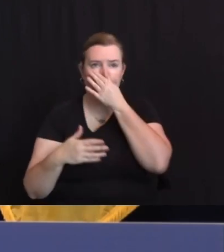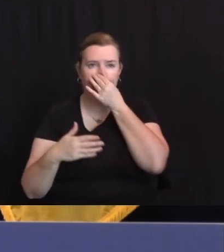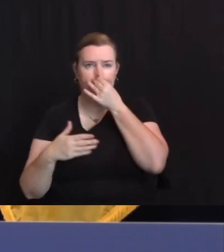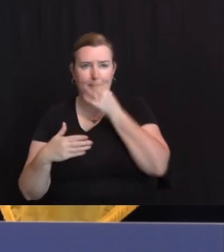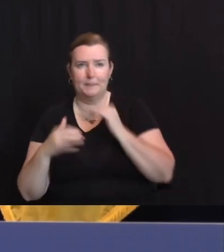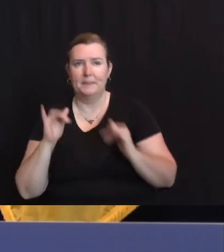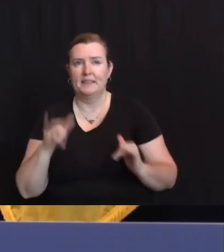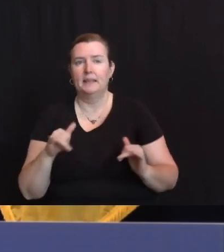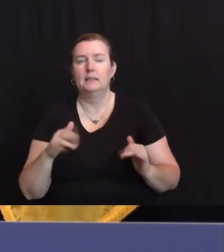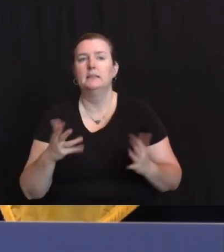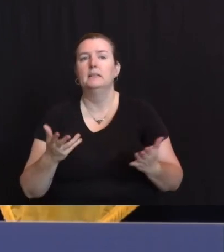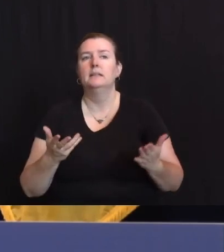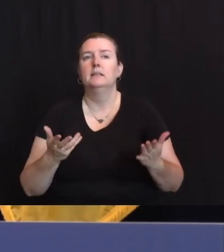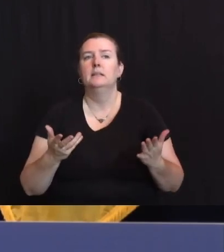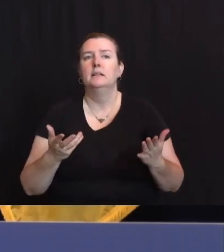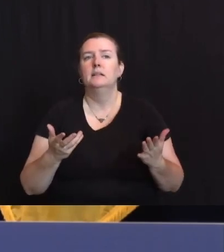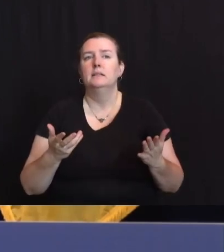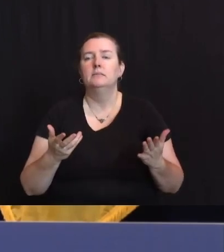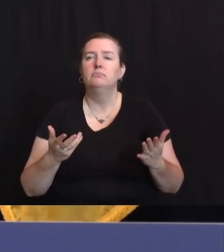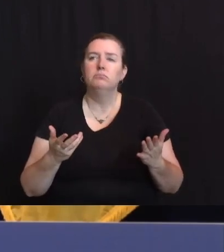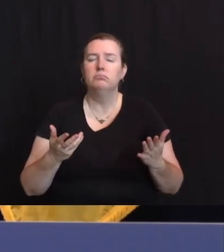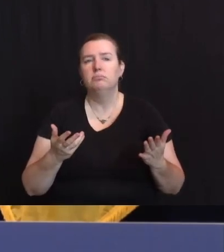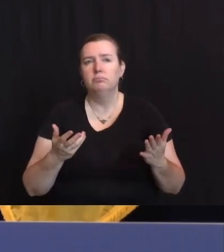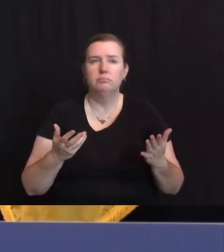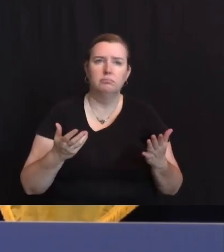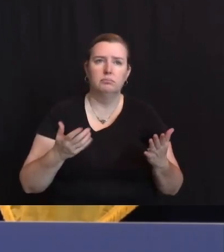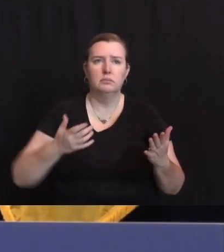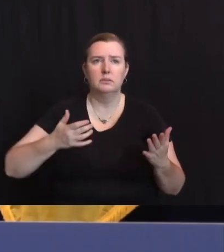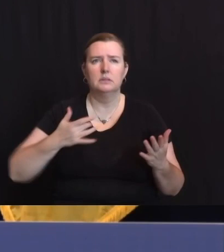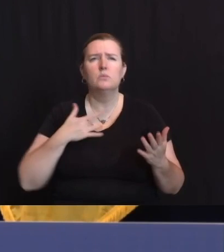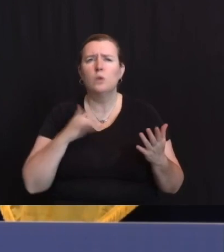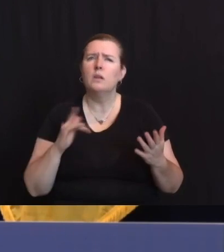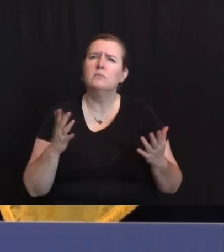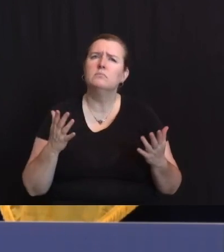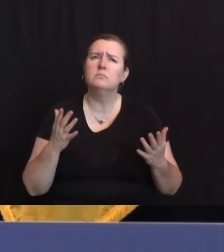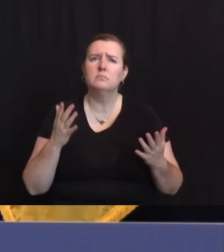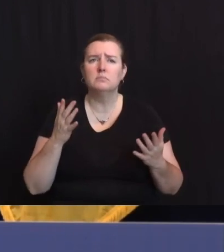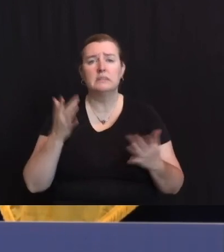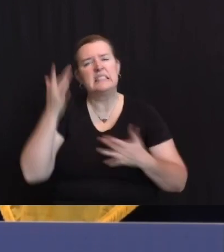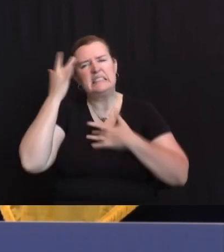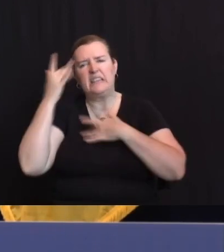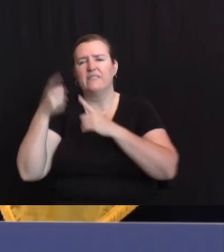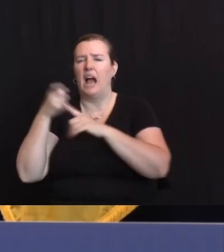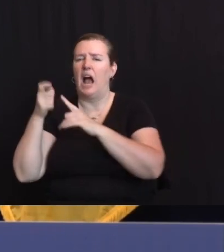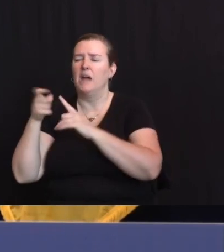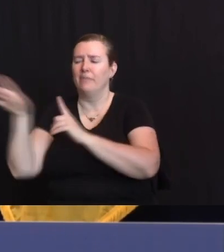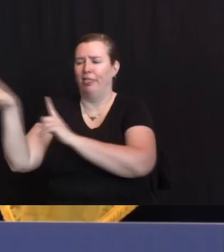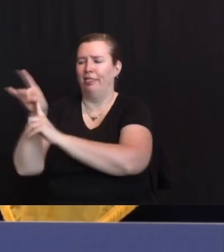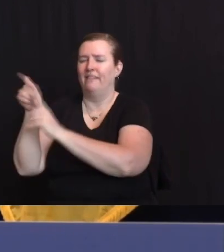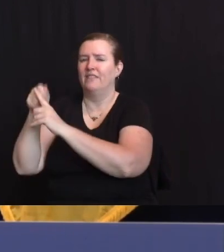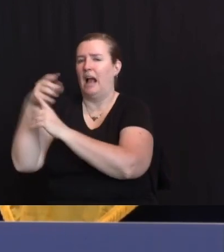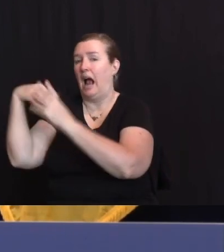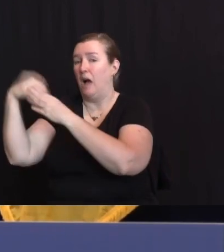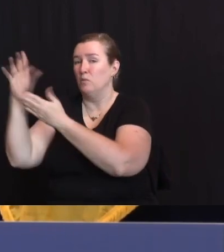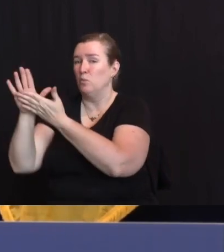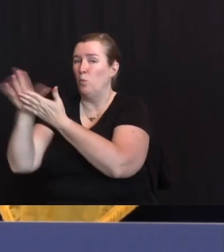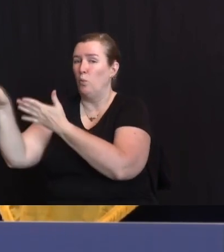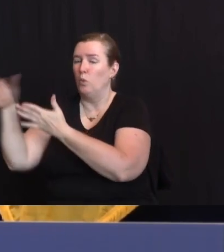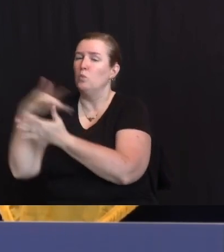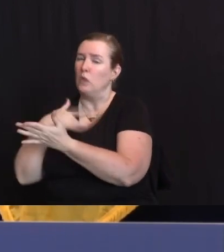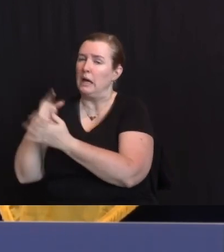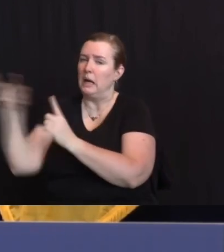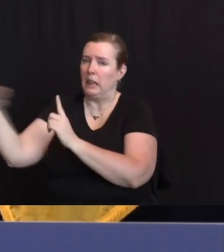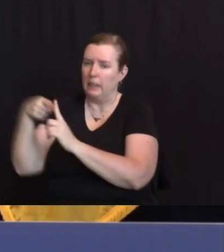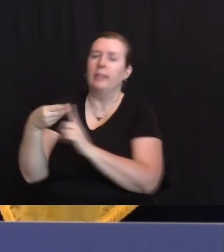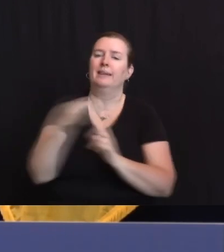the overwhelming reality so far in the school year. As I say, Judy, Tina, and team are tracking down a couple of situations that